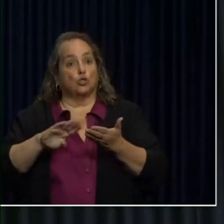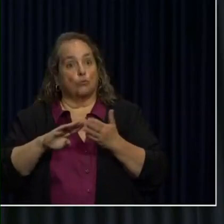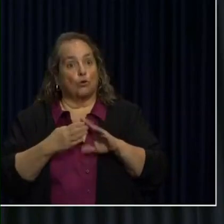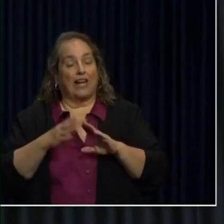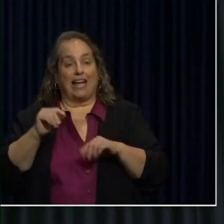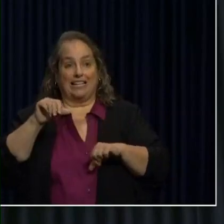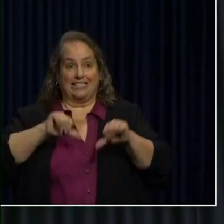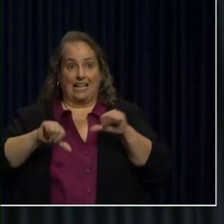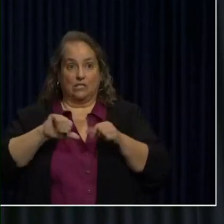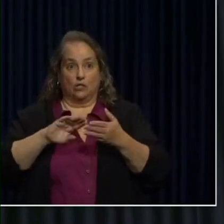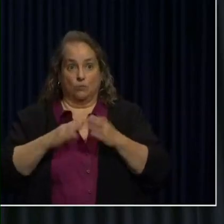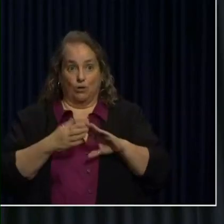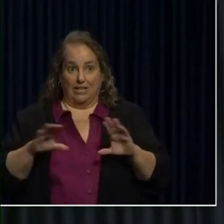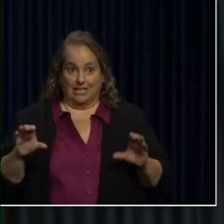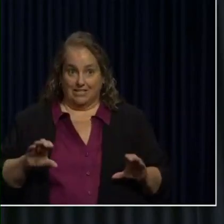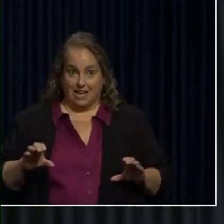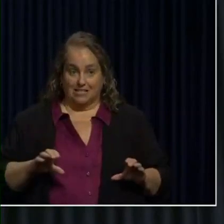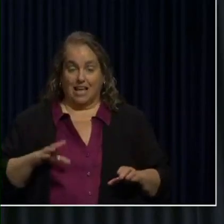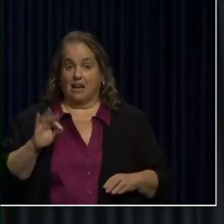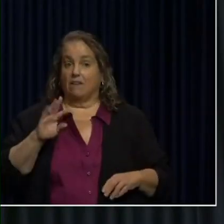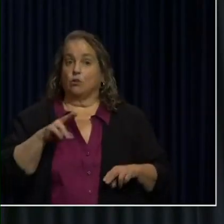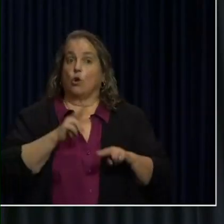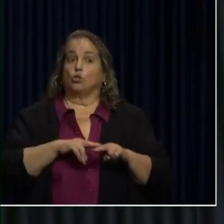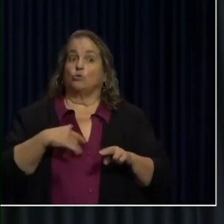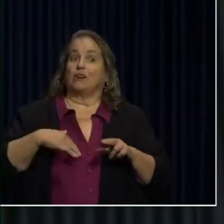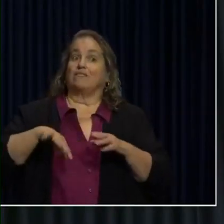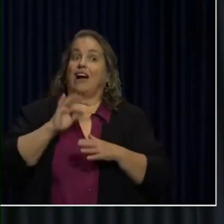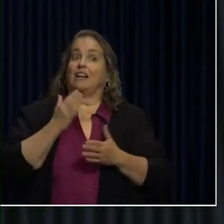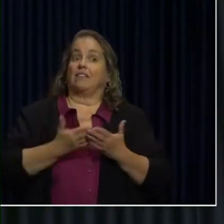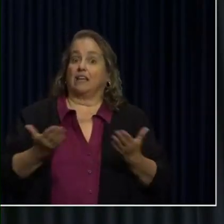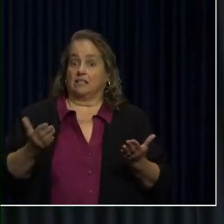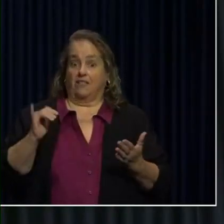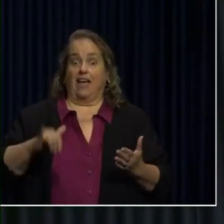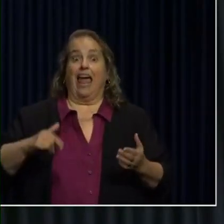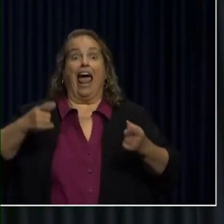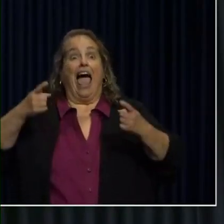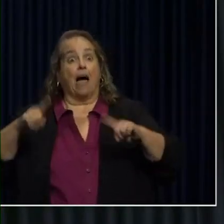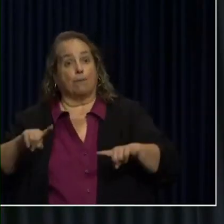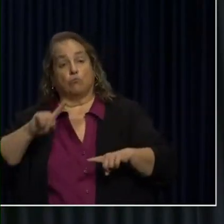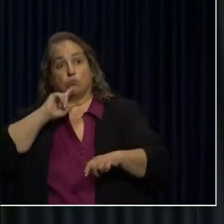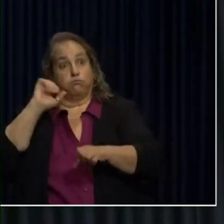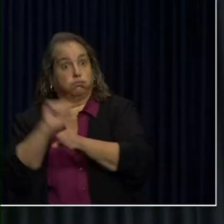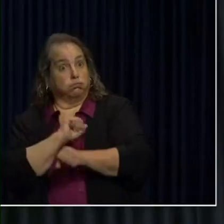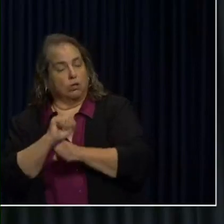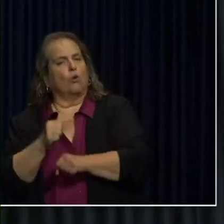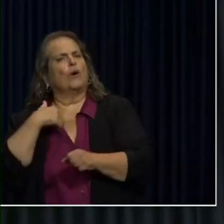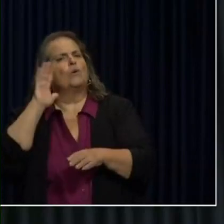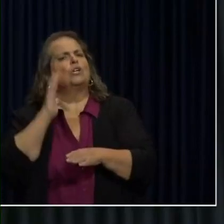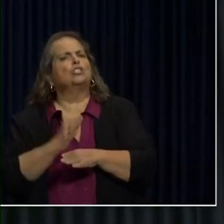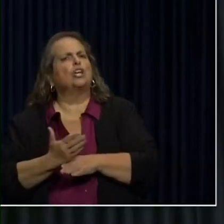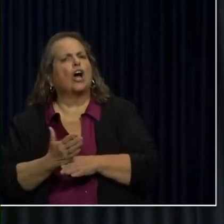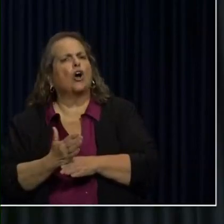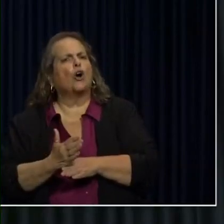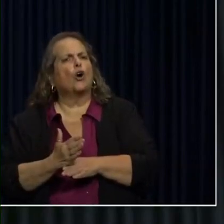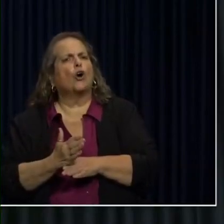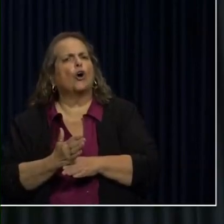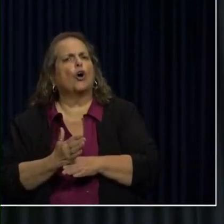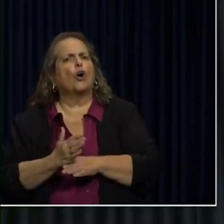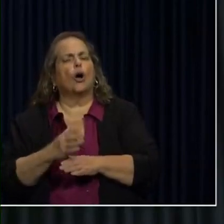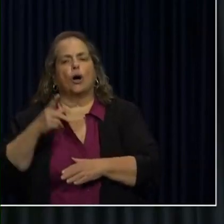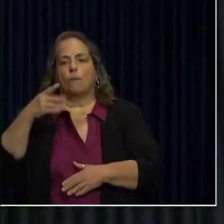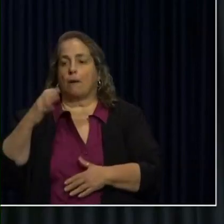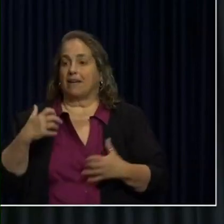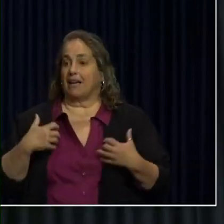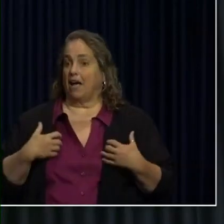science community does, and of course, if we find things that are proven, we will share that and disseminate that. The Department of Public Health is not in the business, though, of